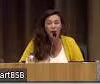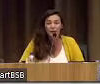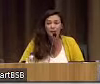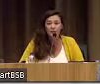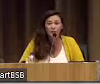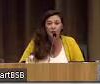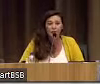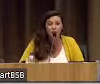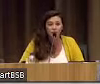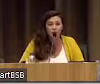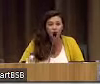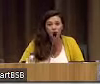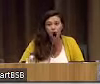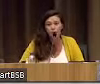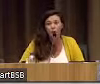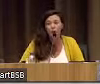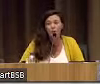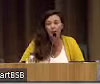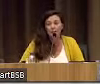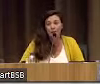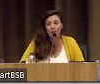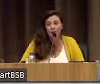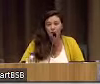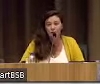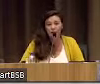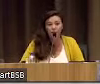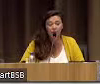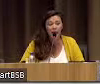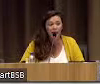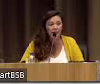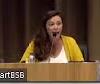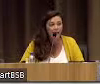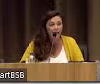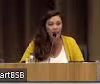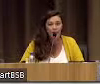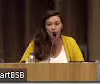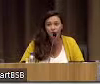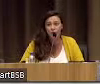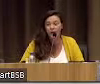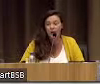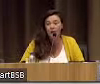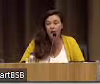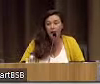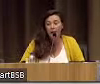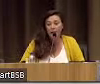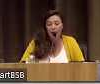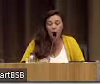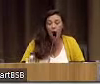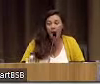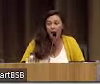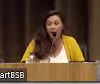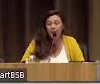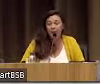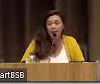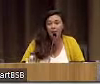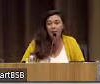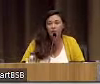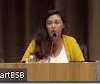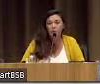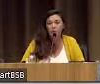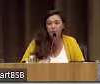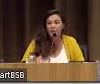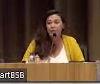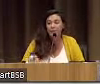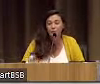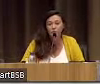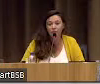tool, it's important to have the quality of data. As we have invested so that this can be done in a